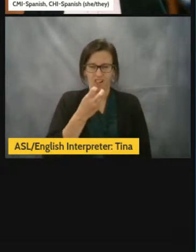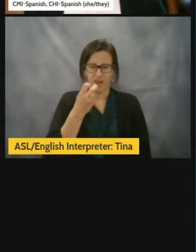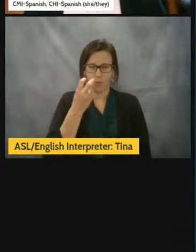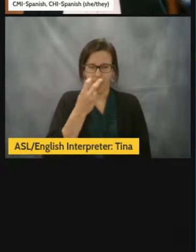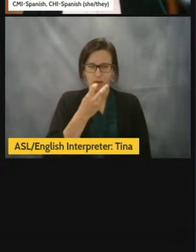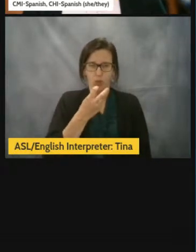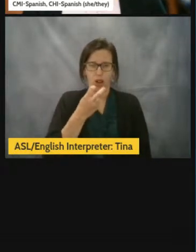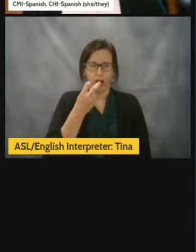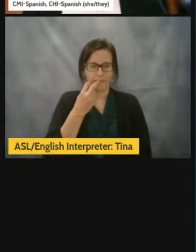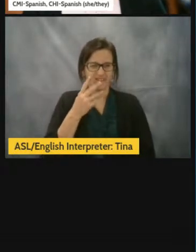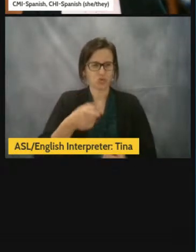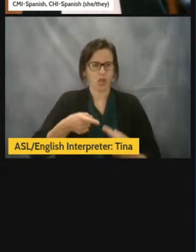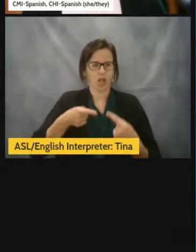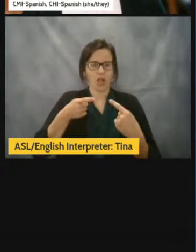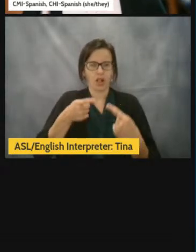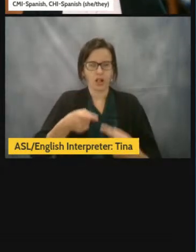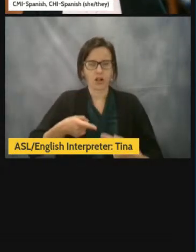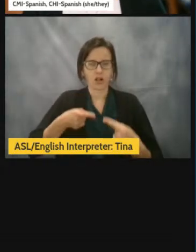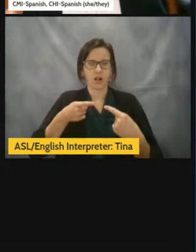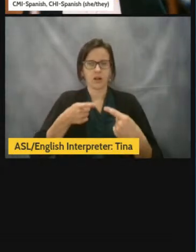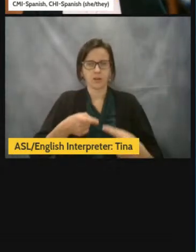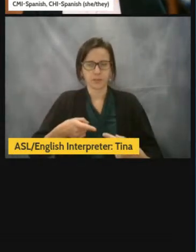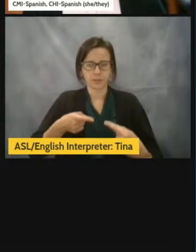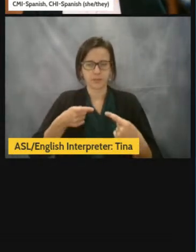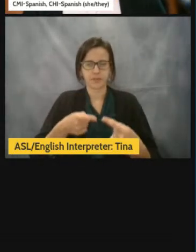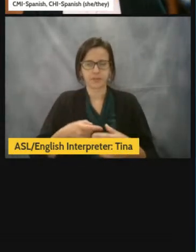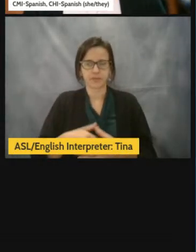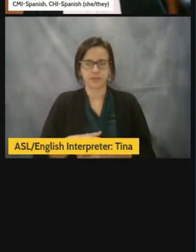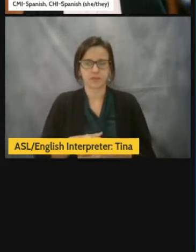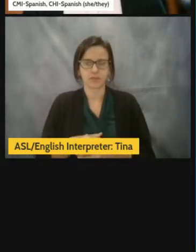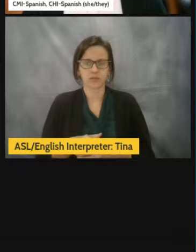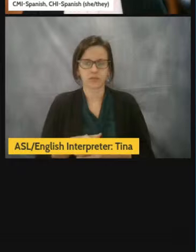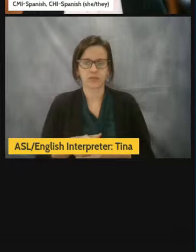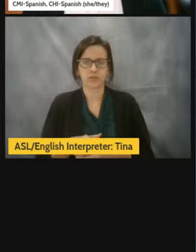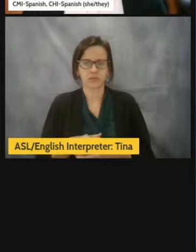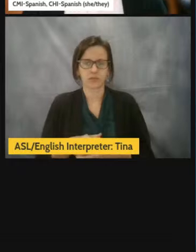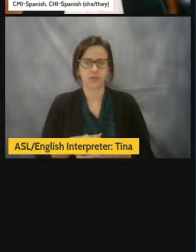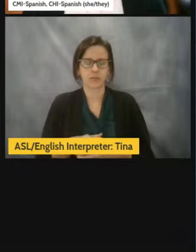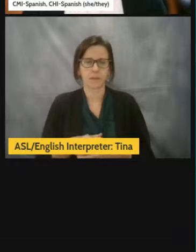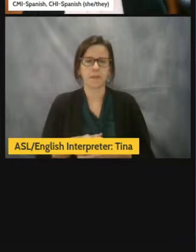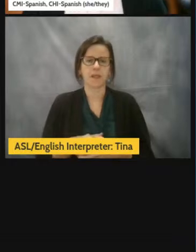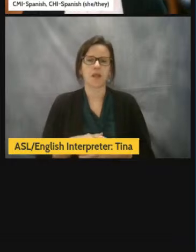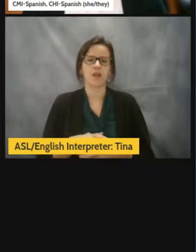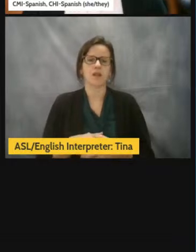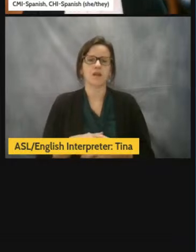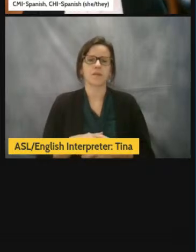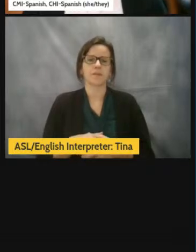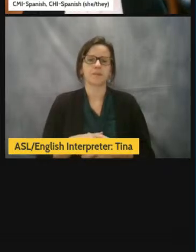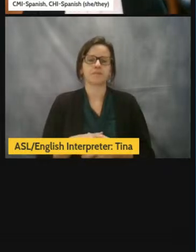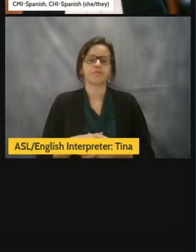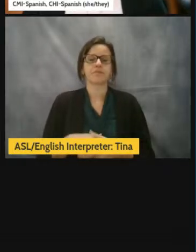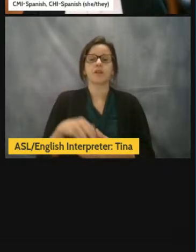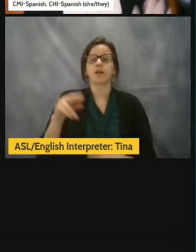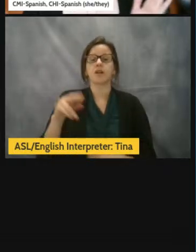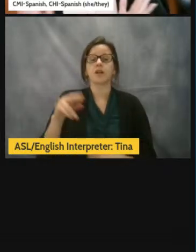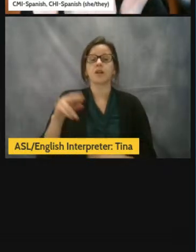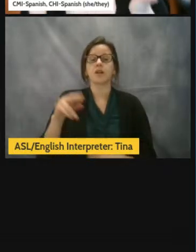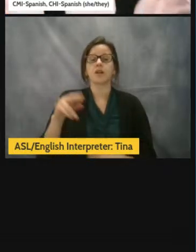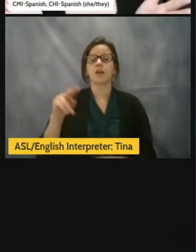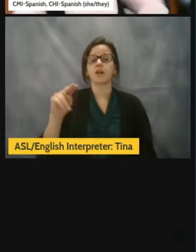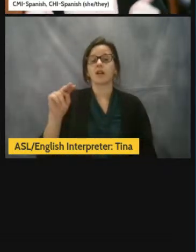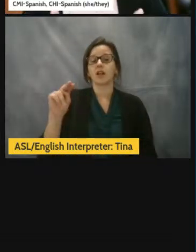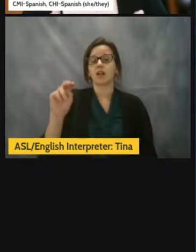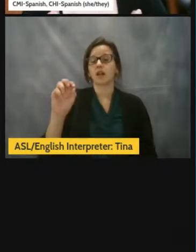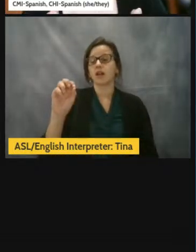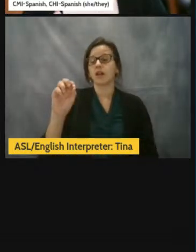long. So these are still two very important terms because non-maleficence is not about